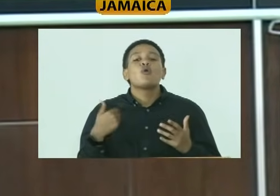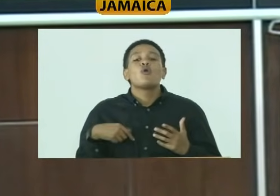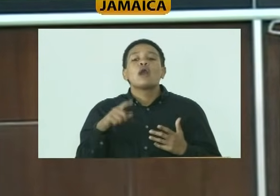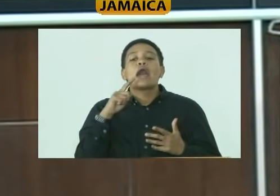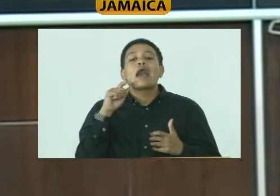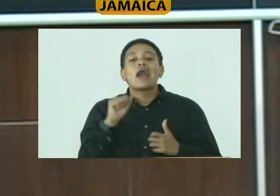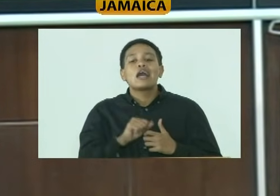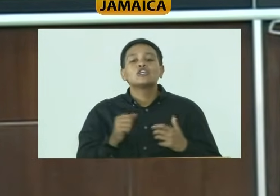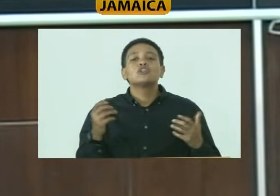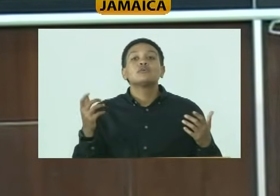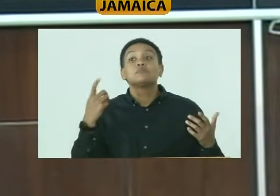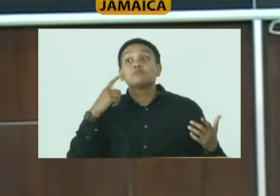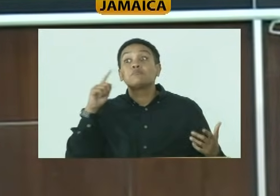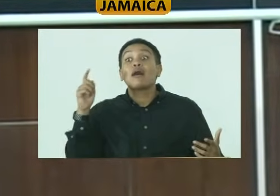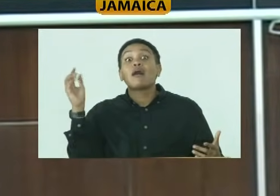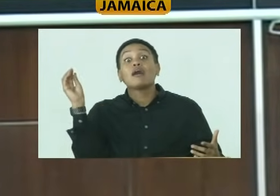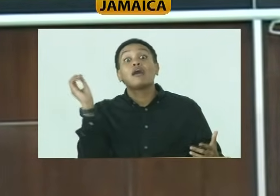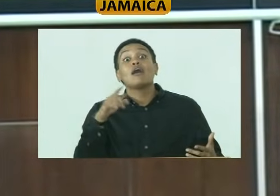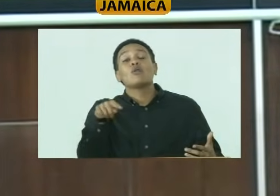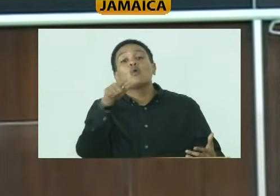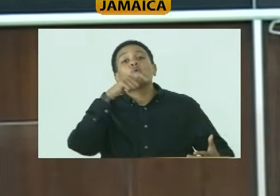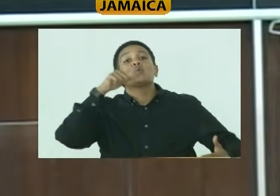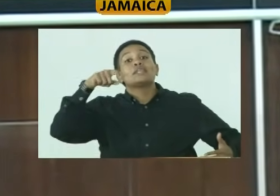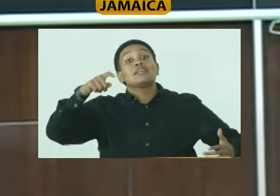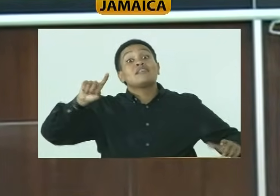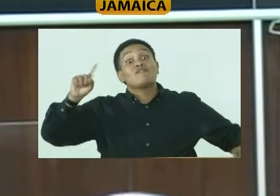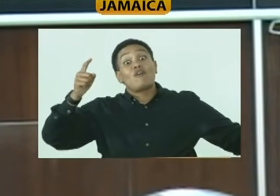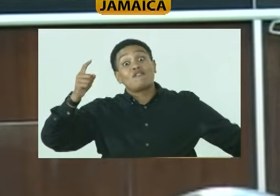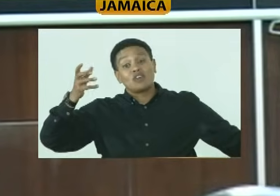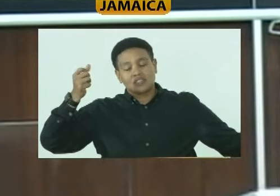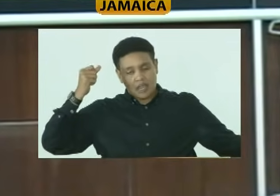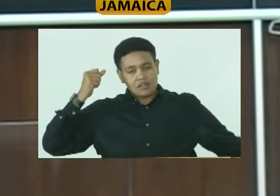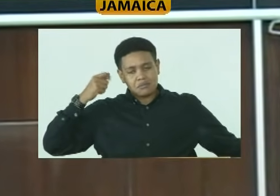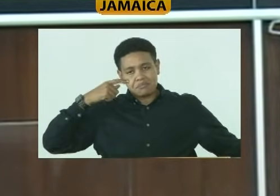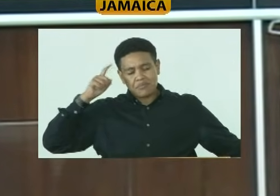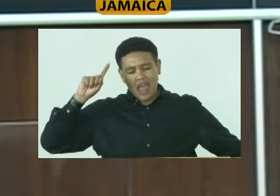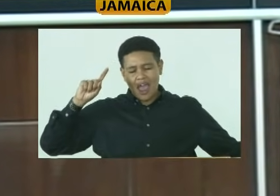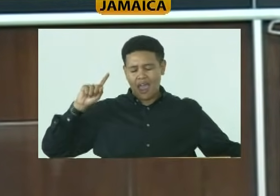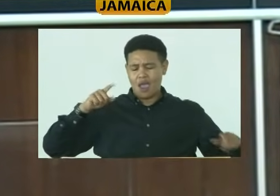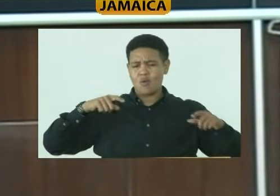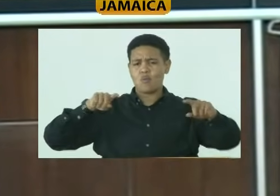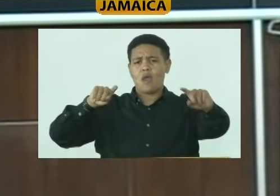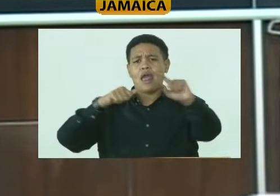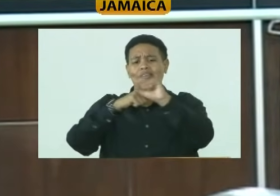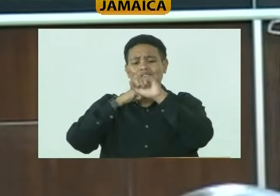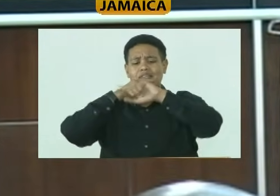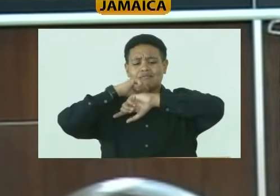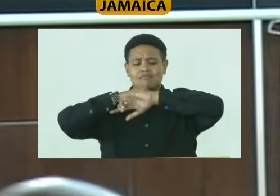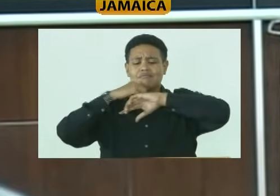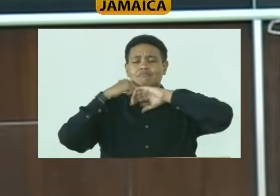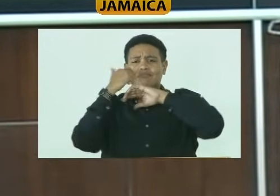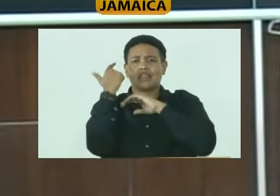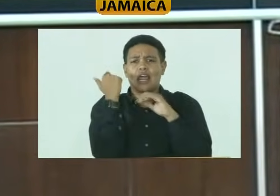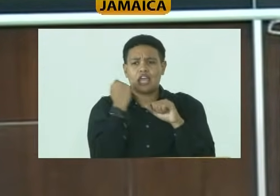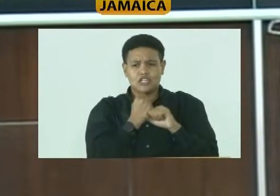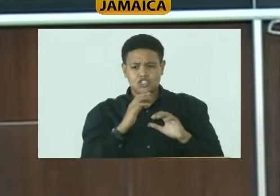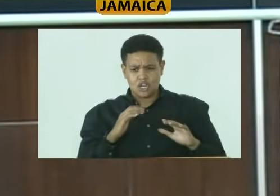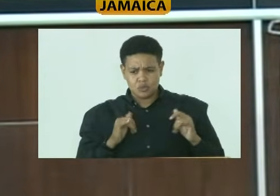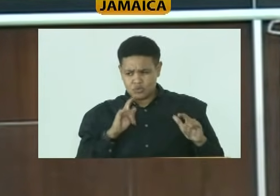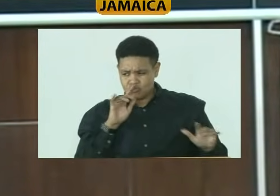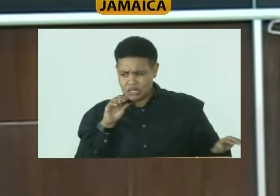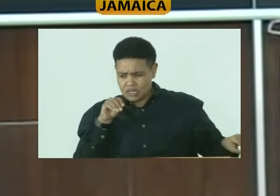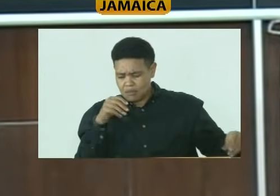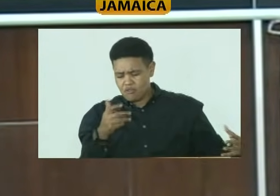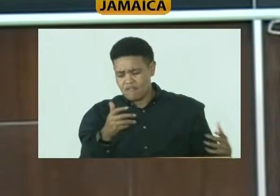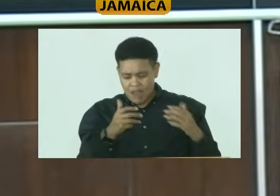actually gets to those most in need. While there was an initial initiative last year which